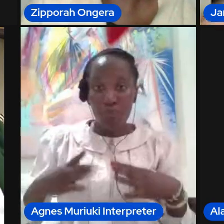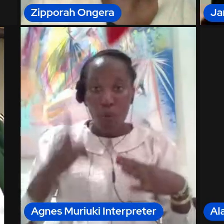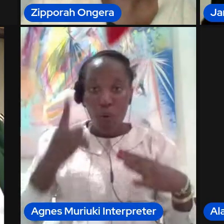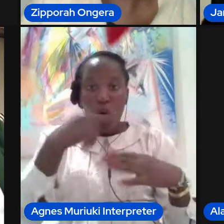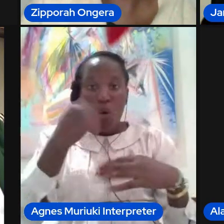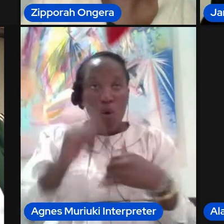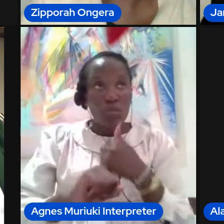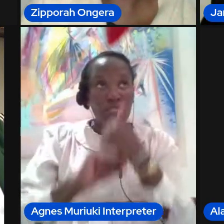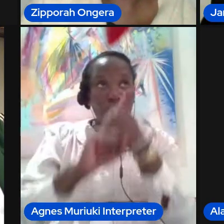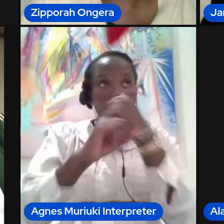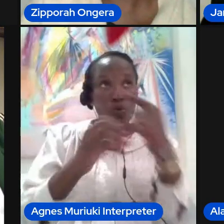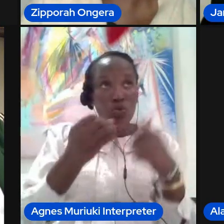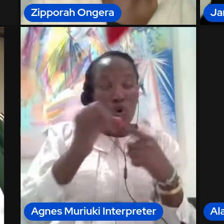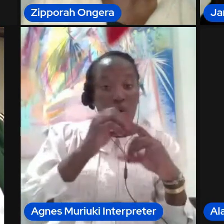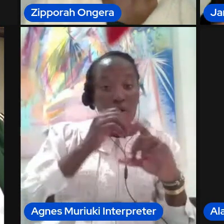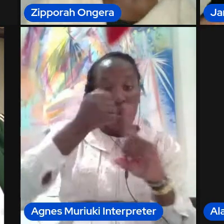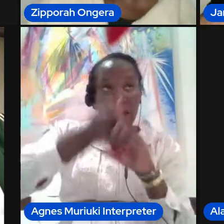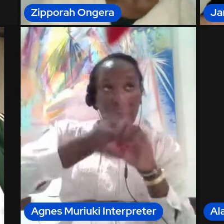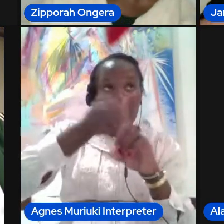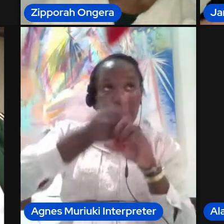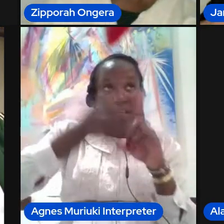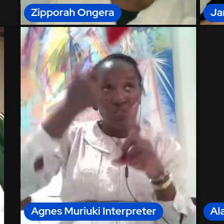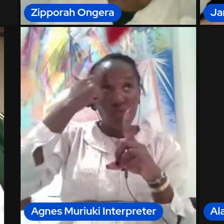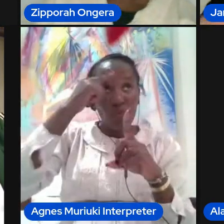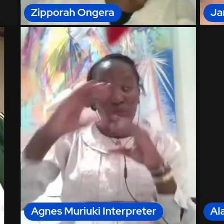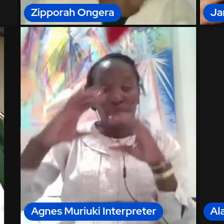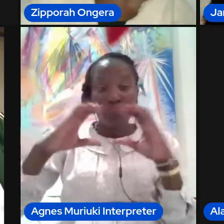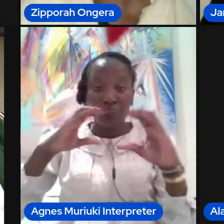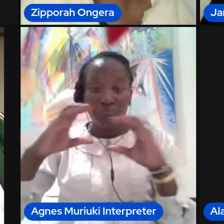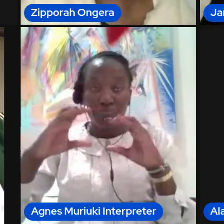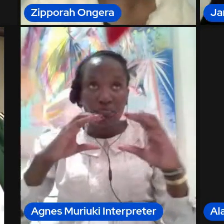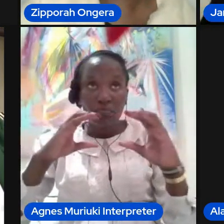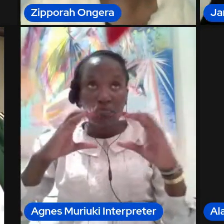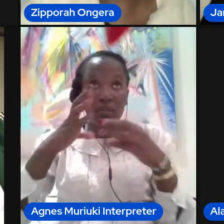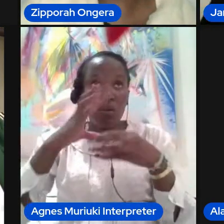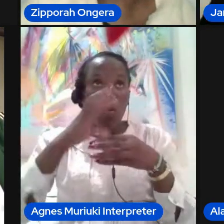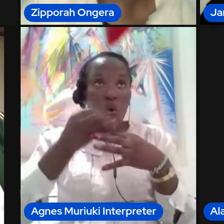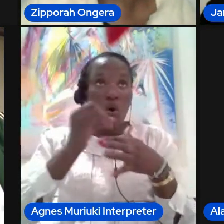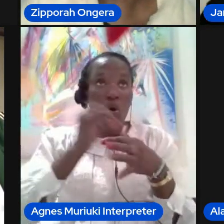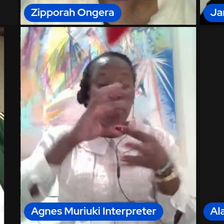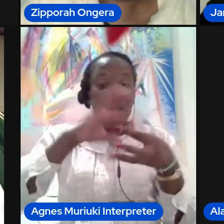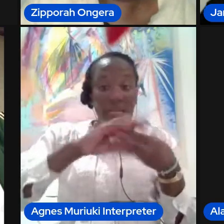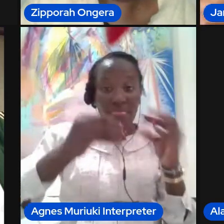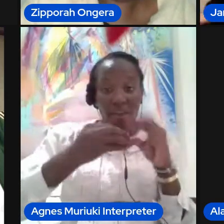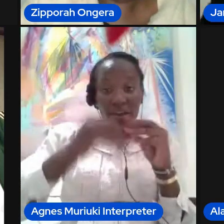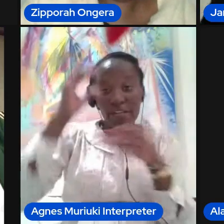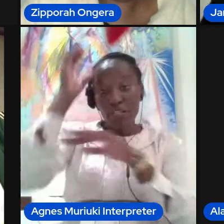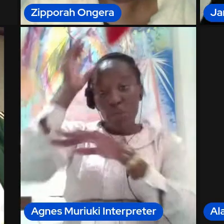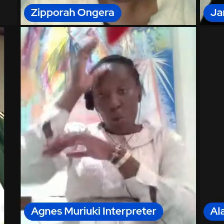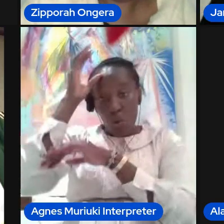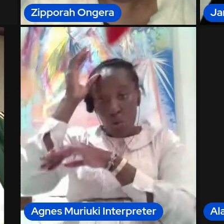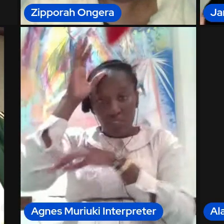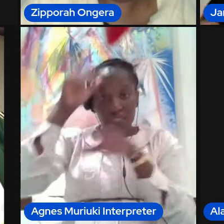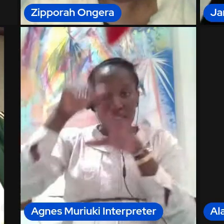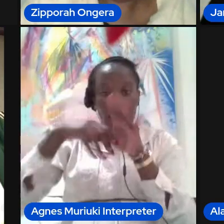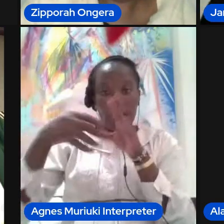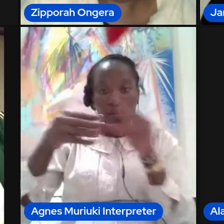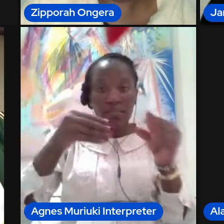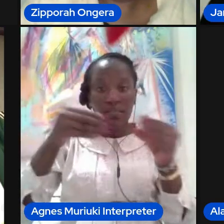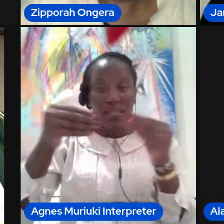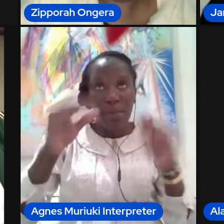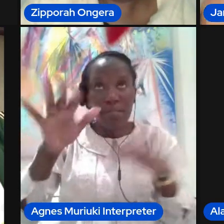or advocate for conversations, or create content alongside the disability space